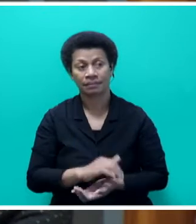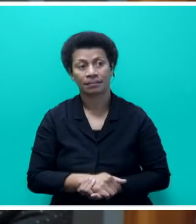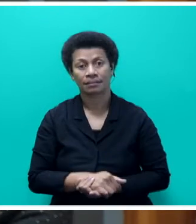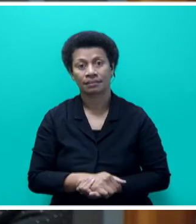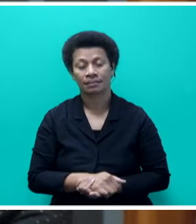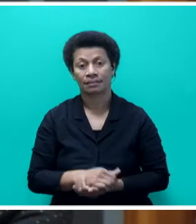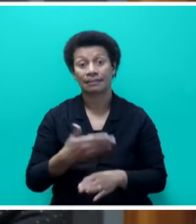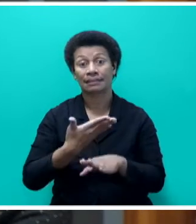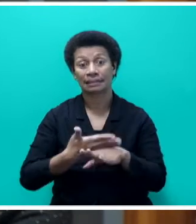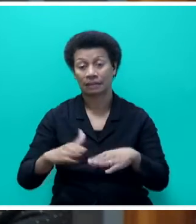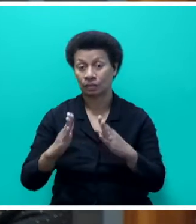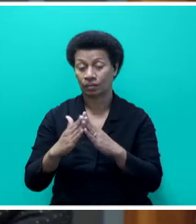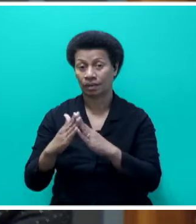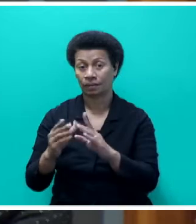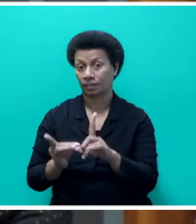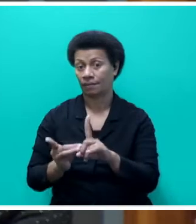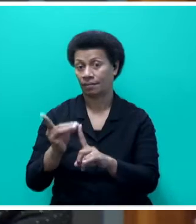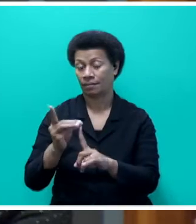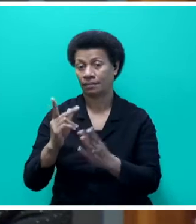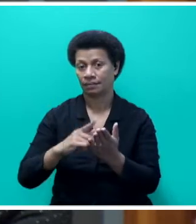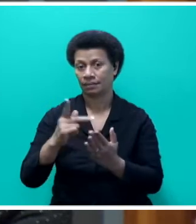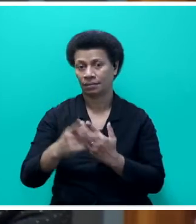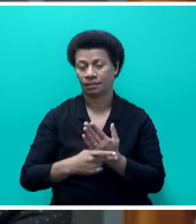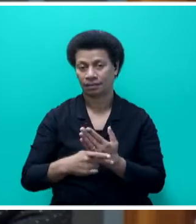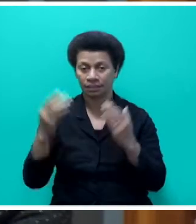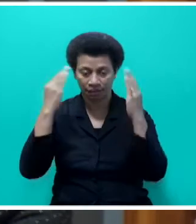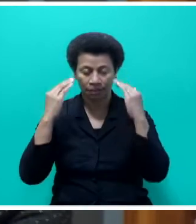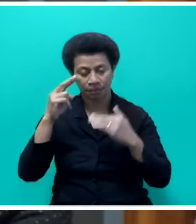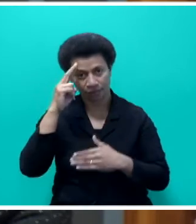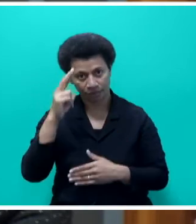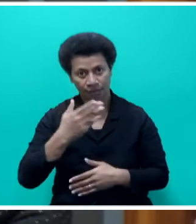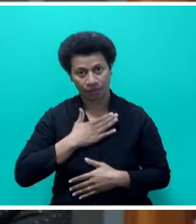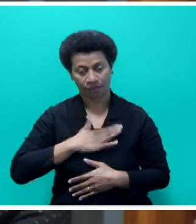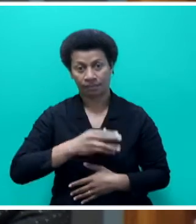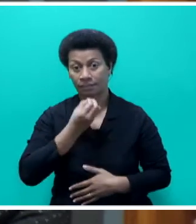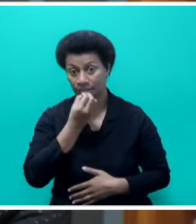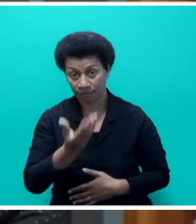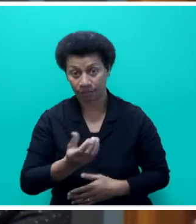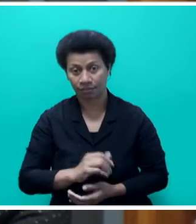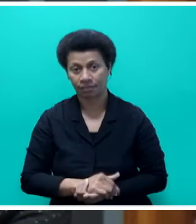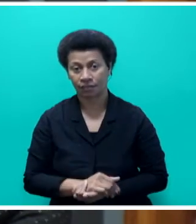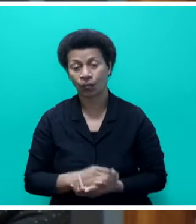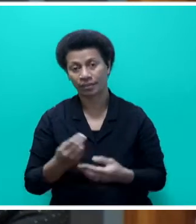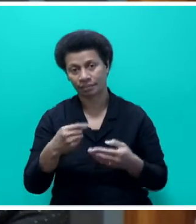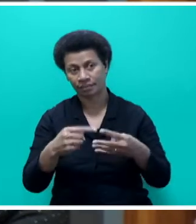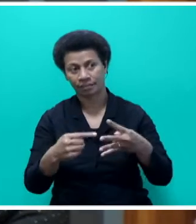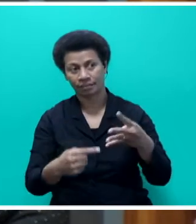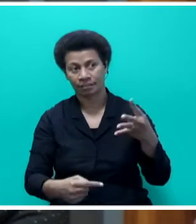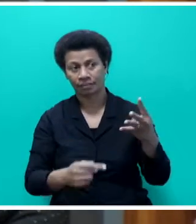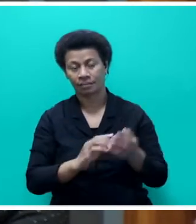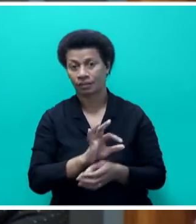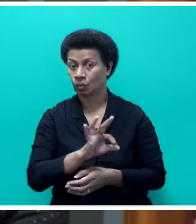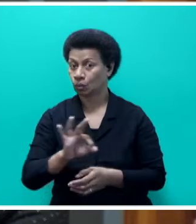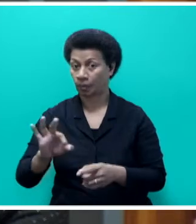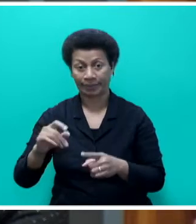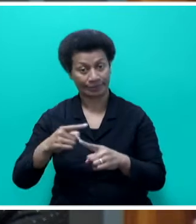new town development projects. Mr. Speaker, so before I continue, I want to briefly outline, and this is not an excuse,